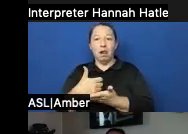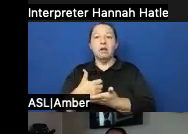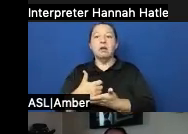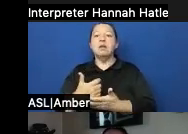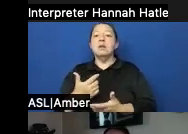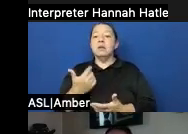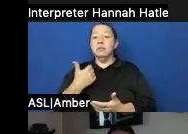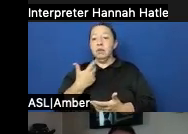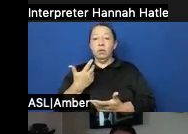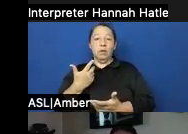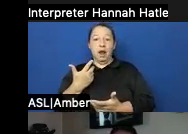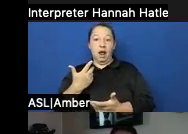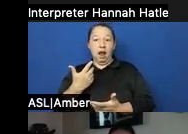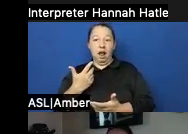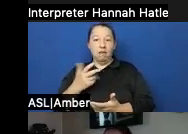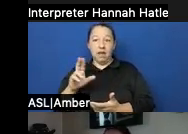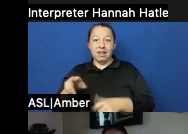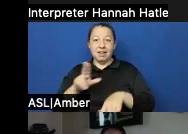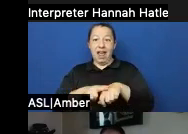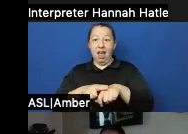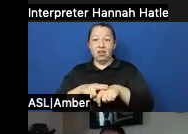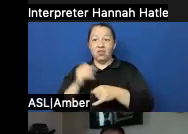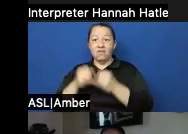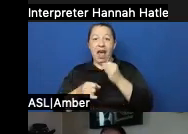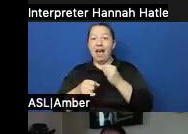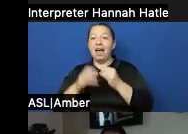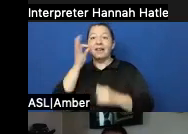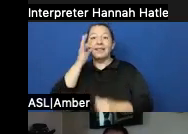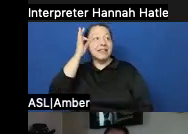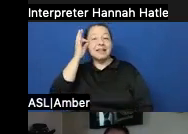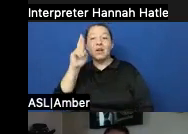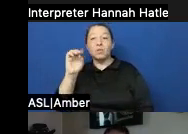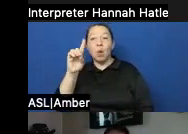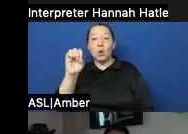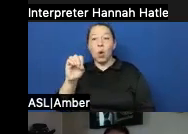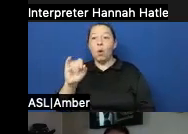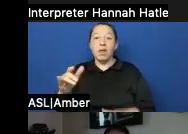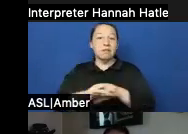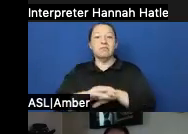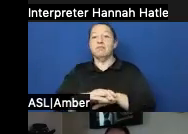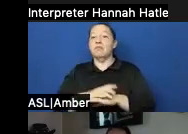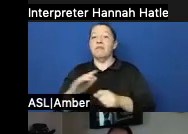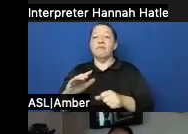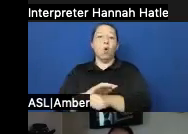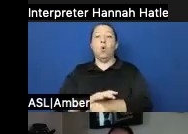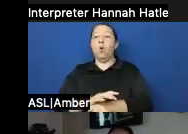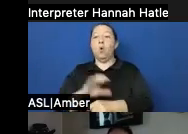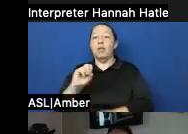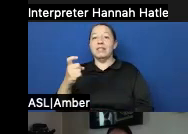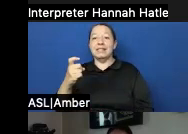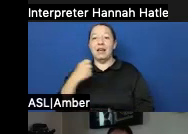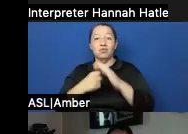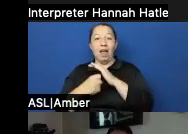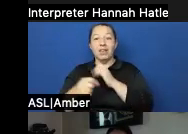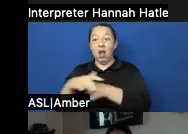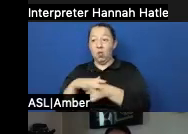like the National Finals Indian Rodeo. That is covered, saturated with sex trafficking. And on our local levels, the